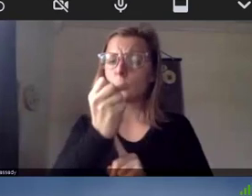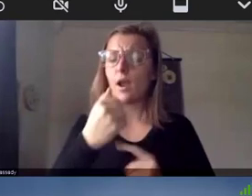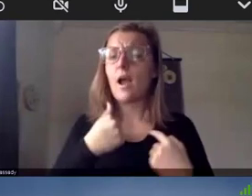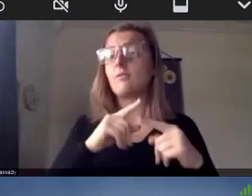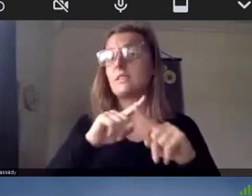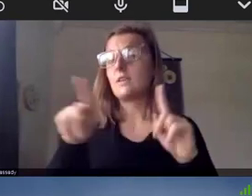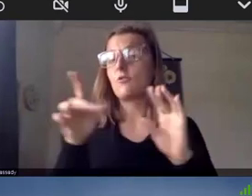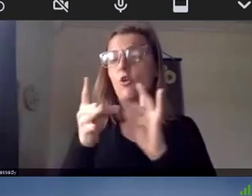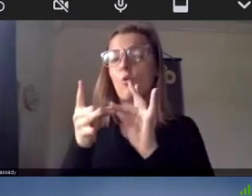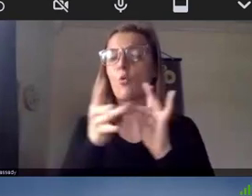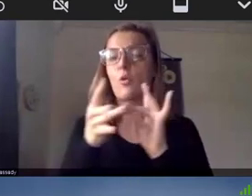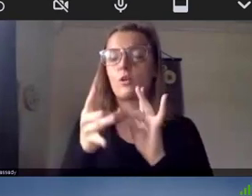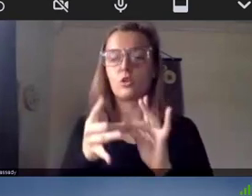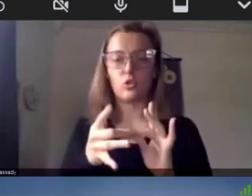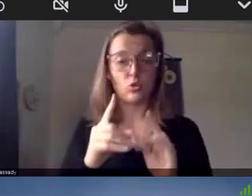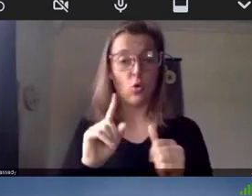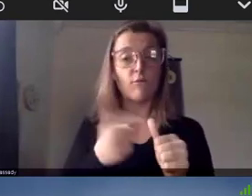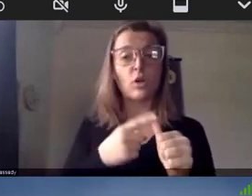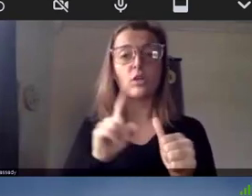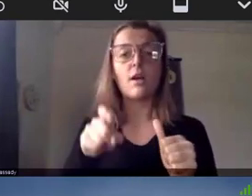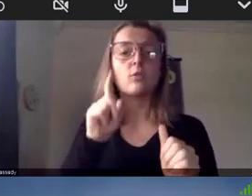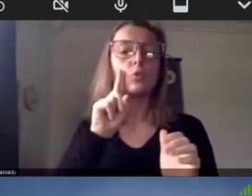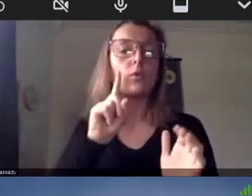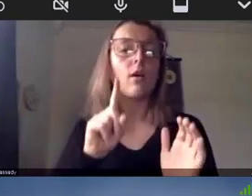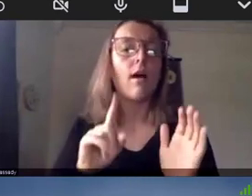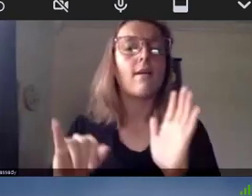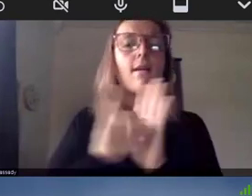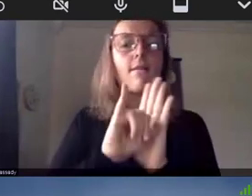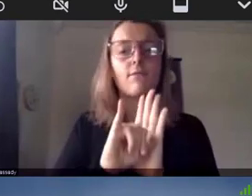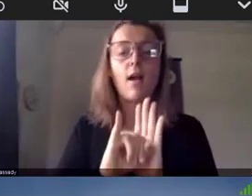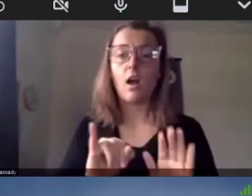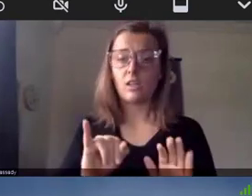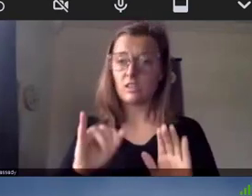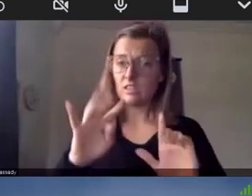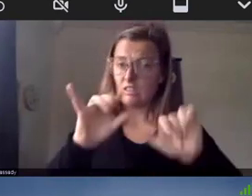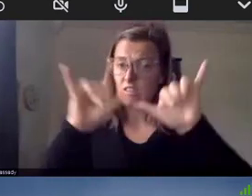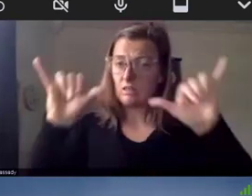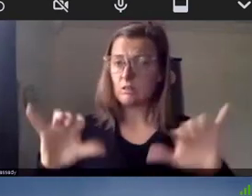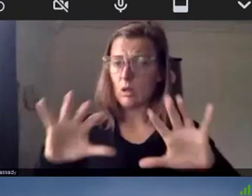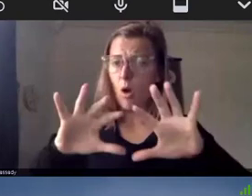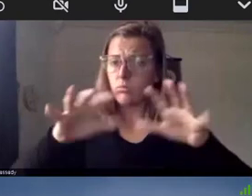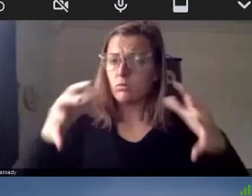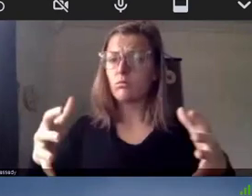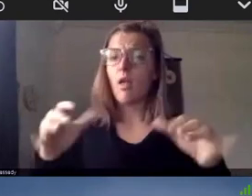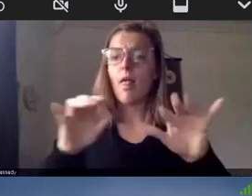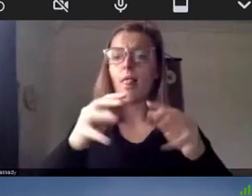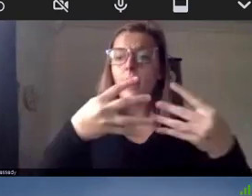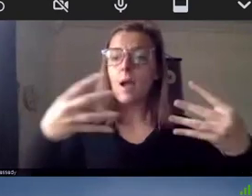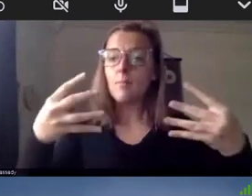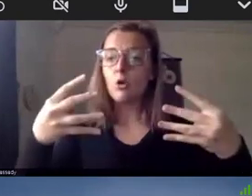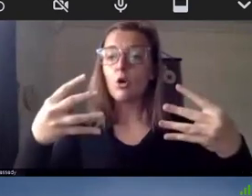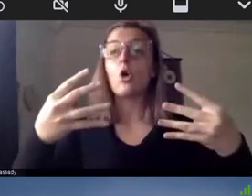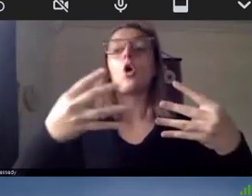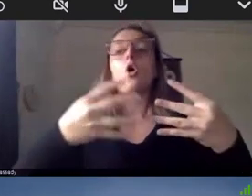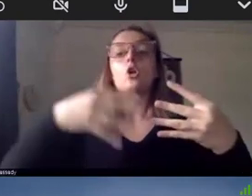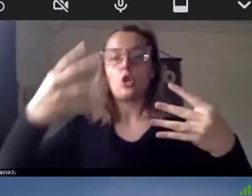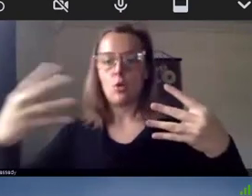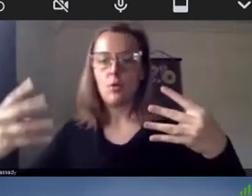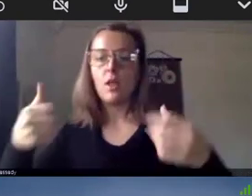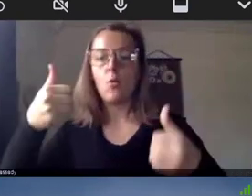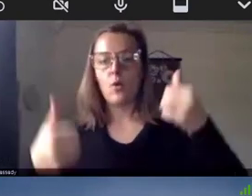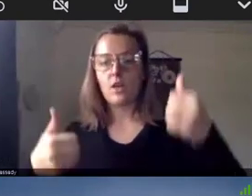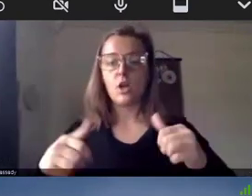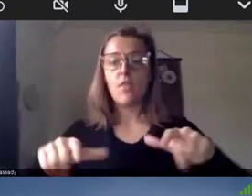laminar or it's turbulent. And we need to know what the boundary condition on the plate is. So does it have a constant temperature or a constant heat